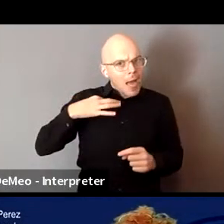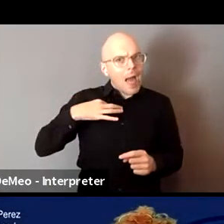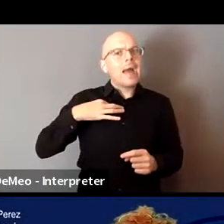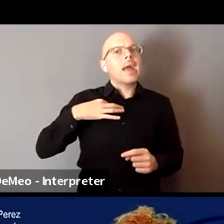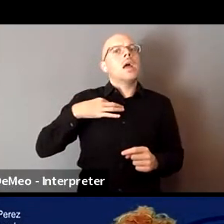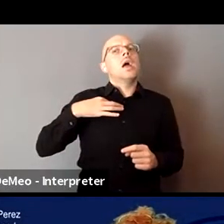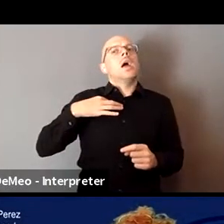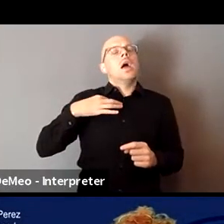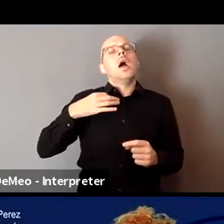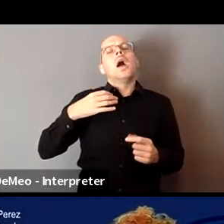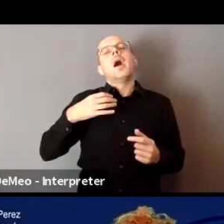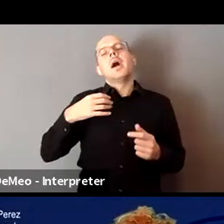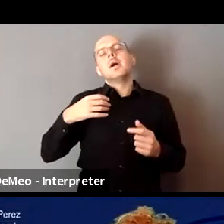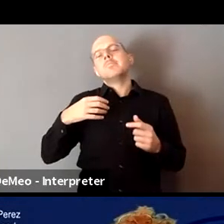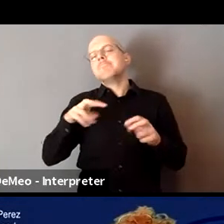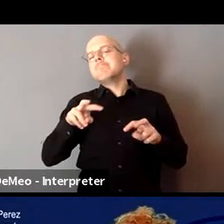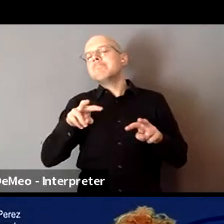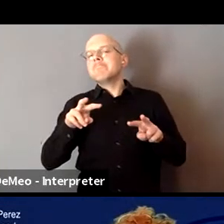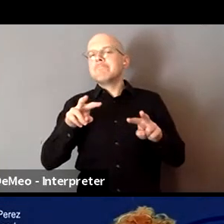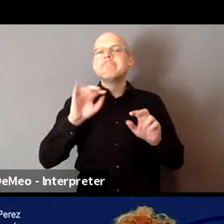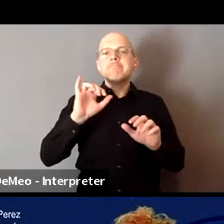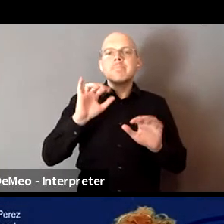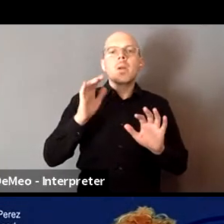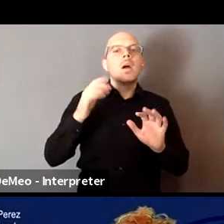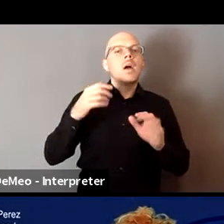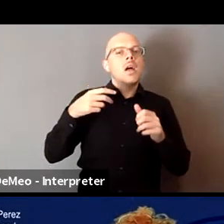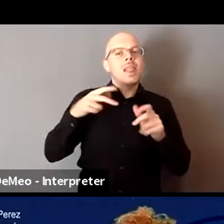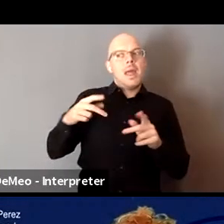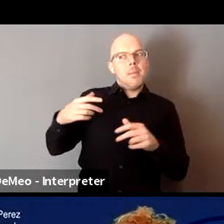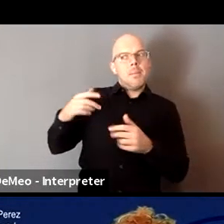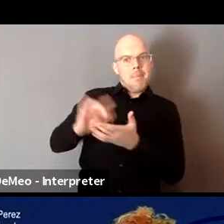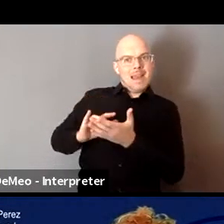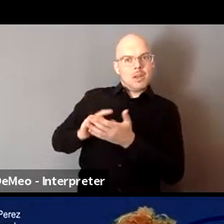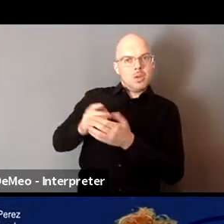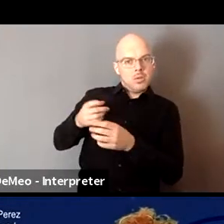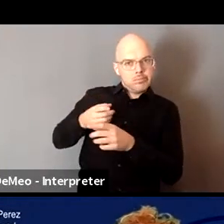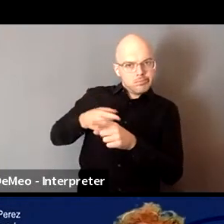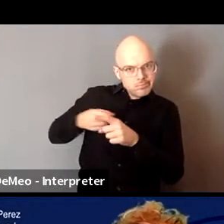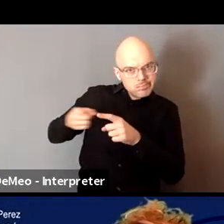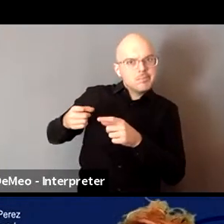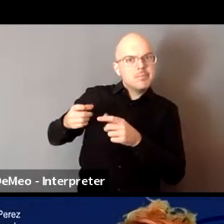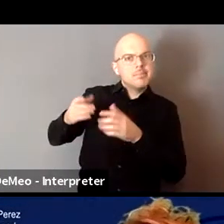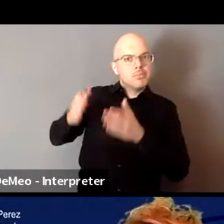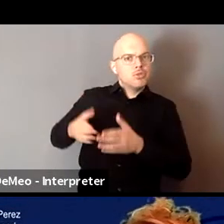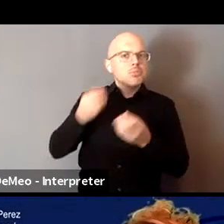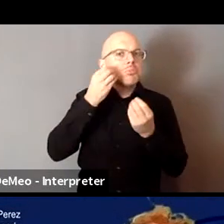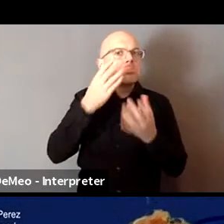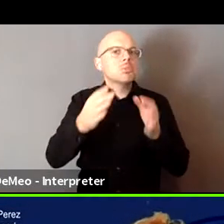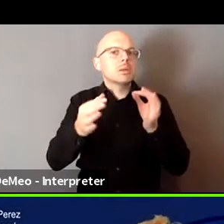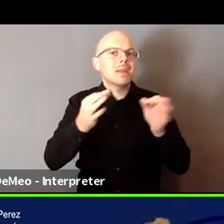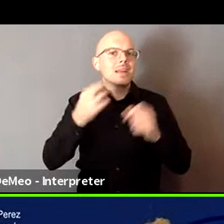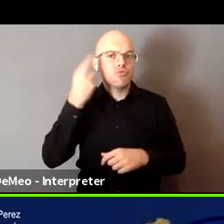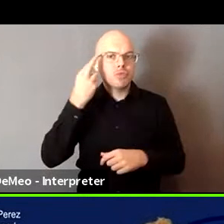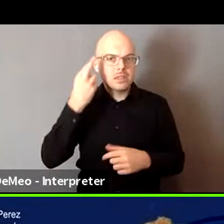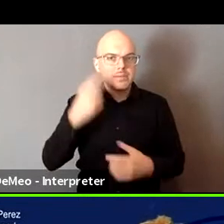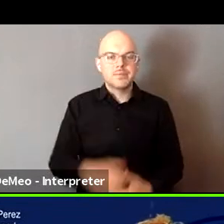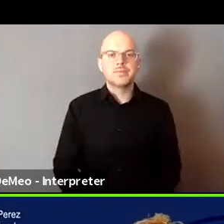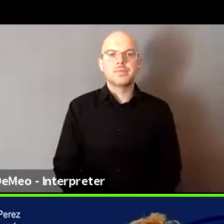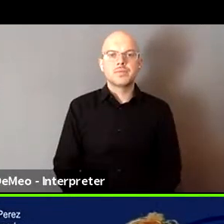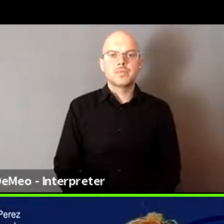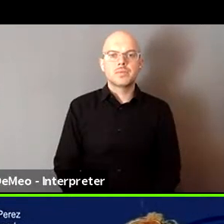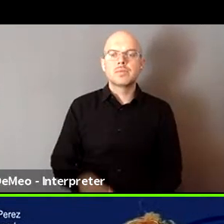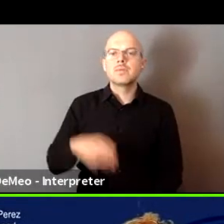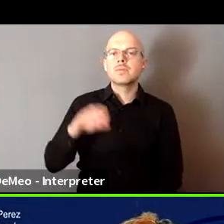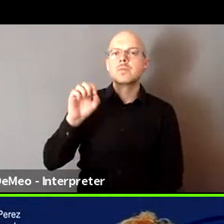self-select out and let someone medically who has that background tell them why. Doug, if I can just